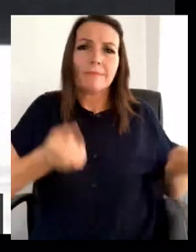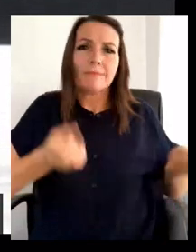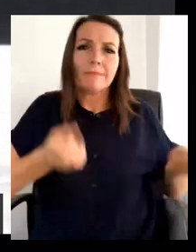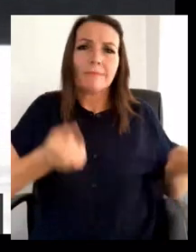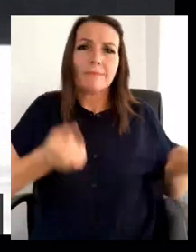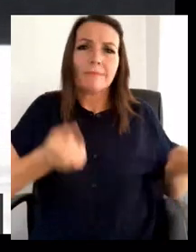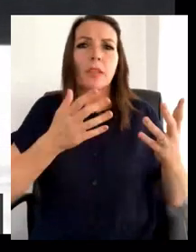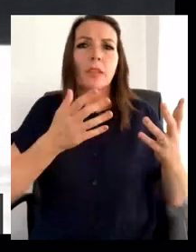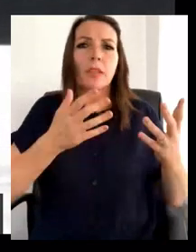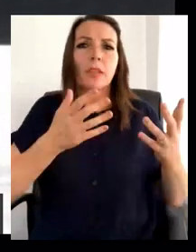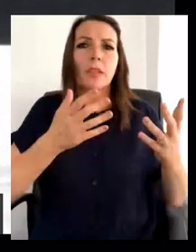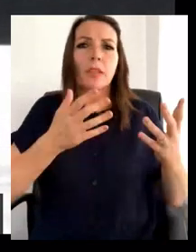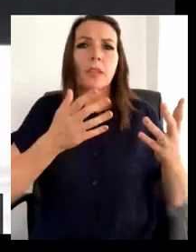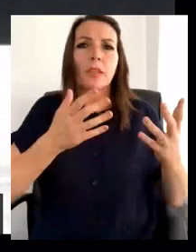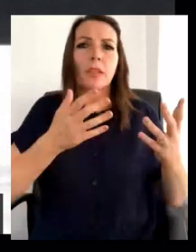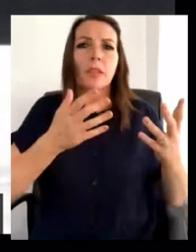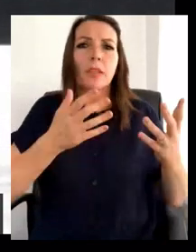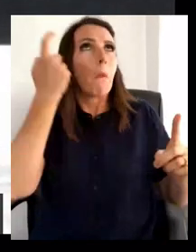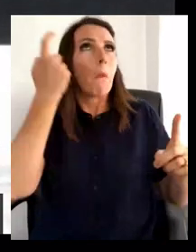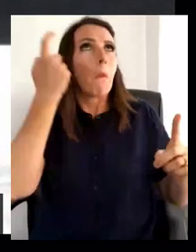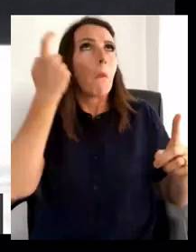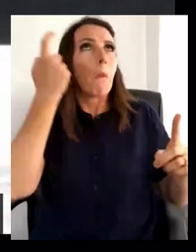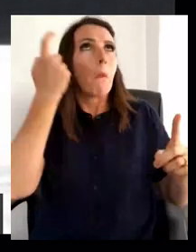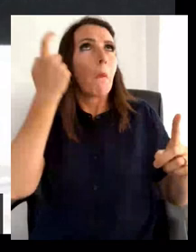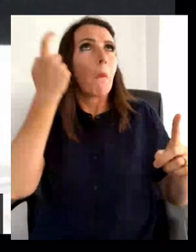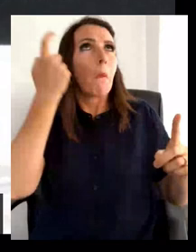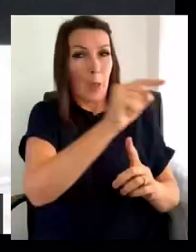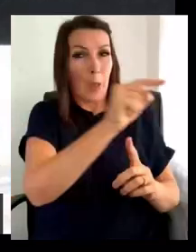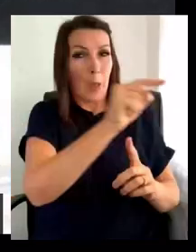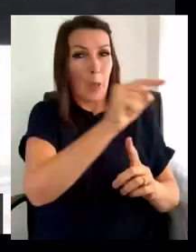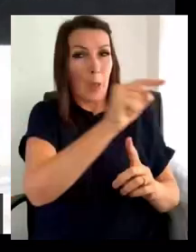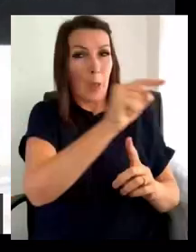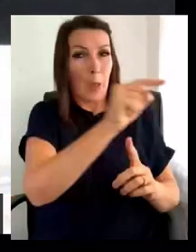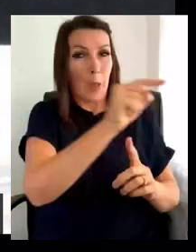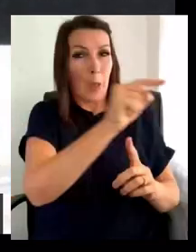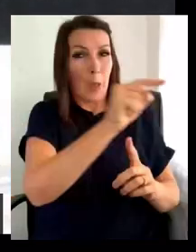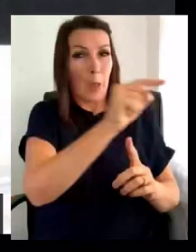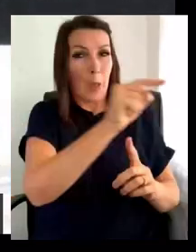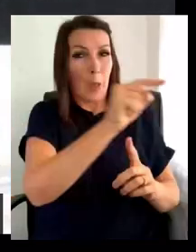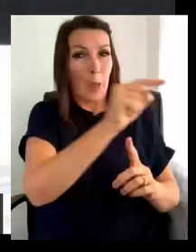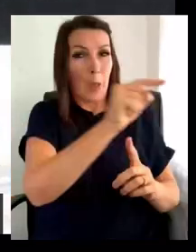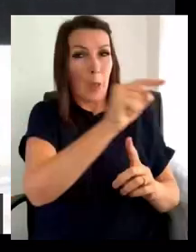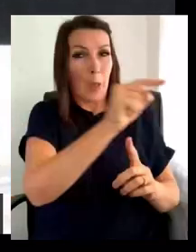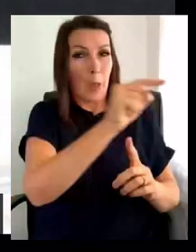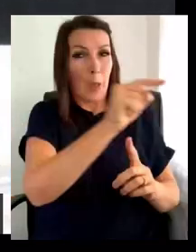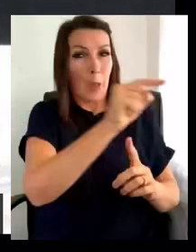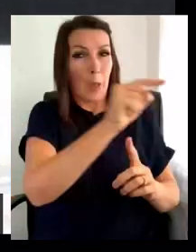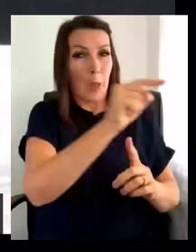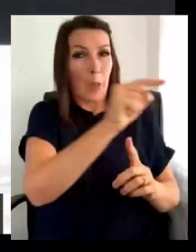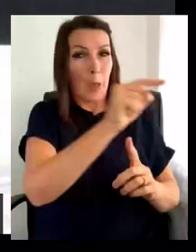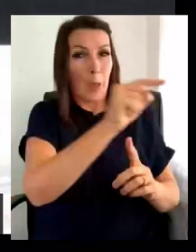guess maybe for some people, this period of time has almost been like one long artist residency, but obviously